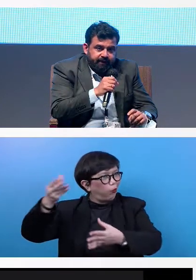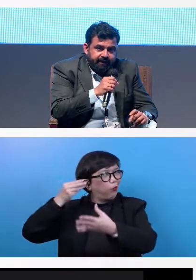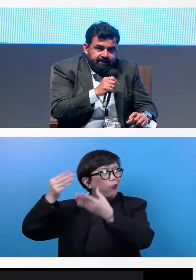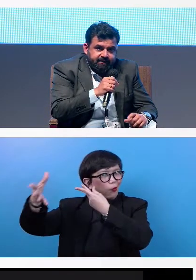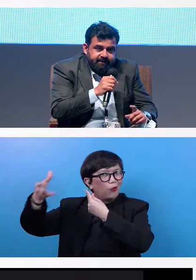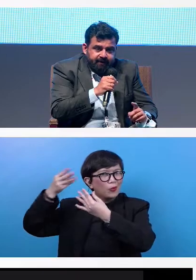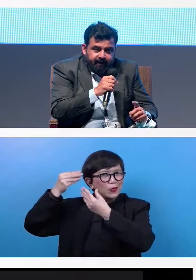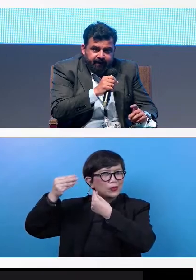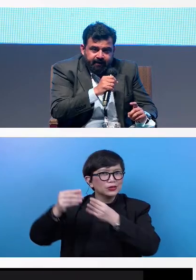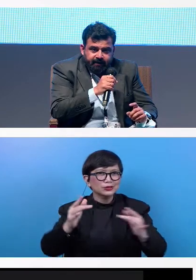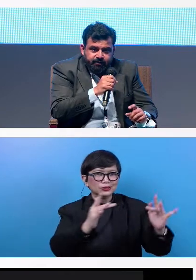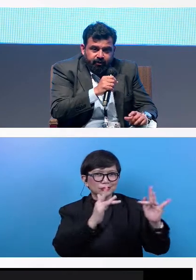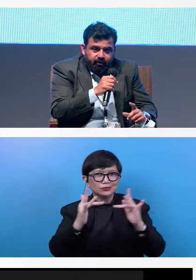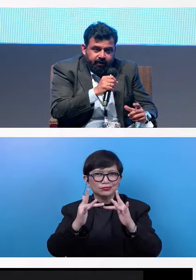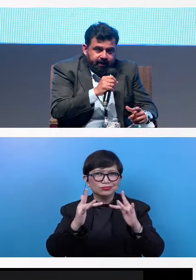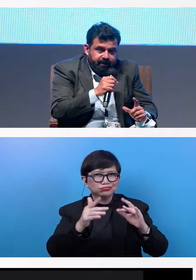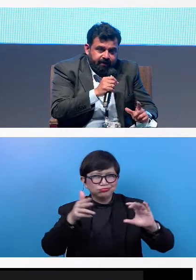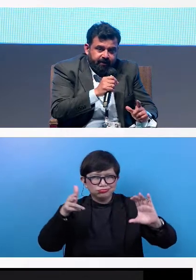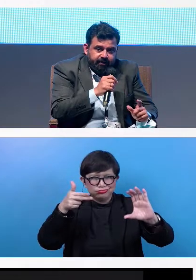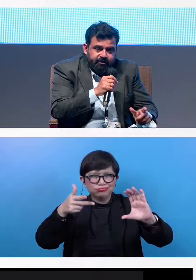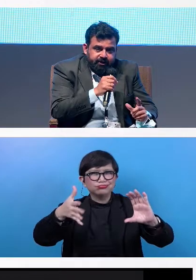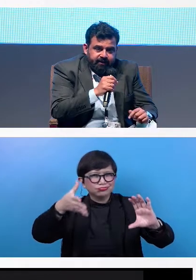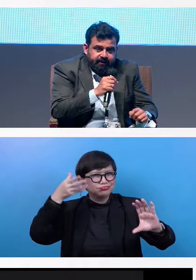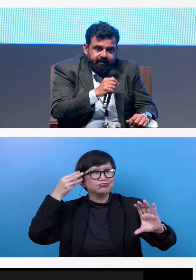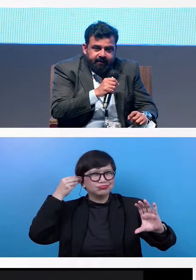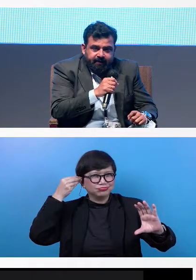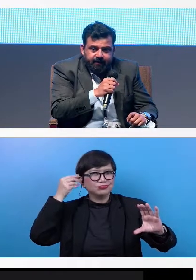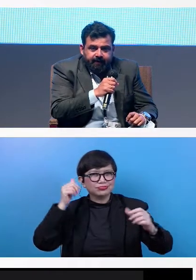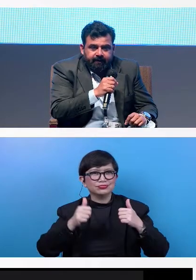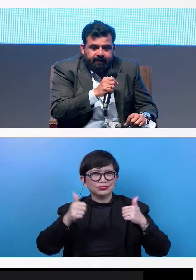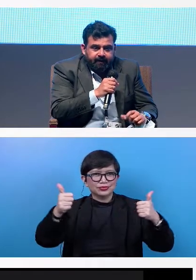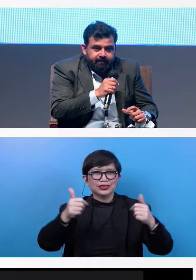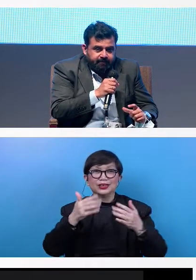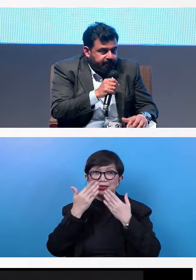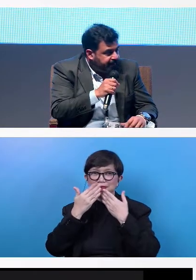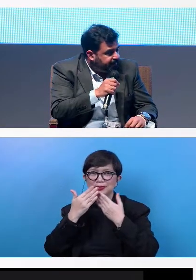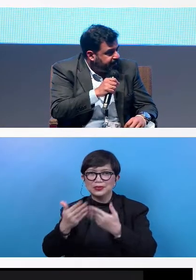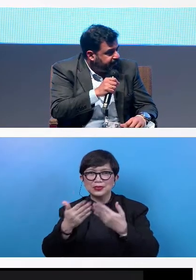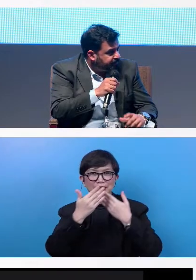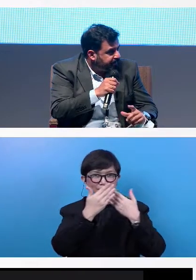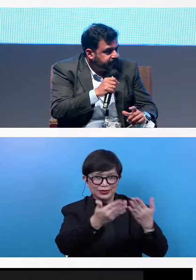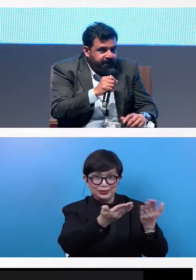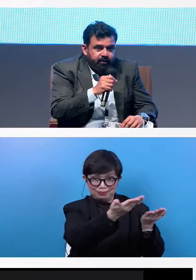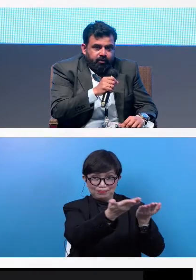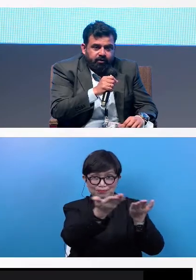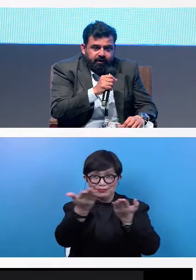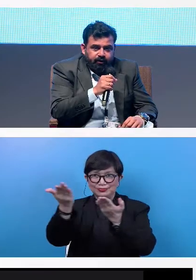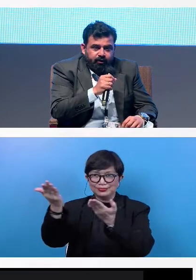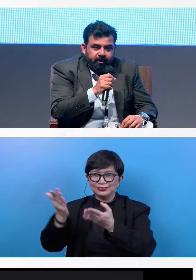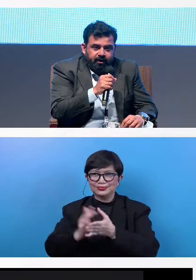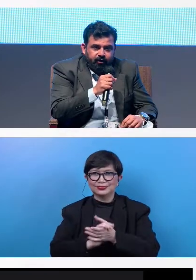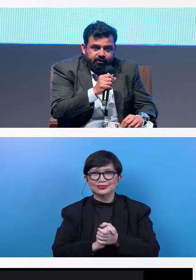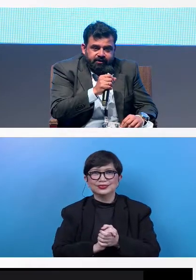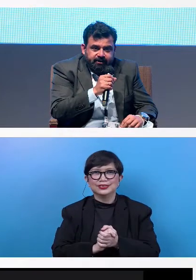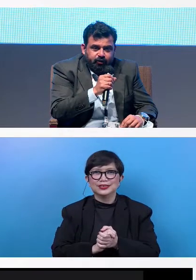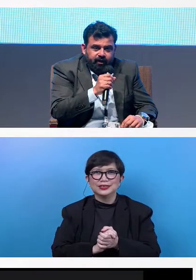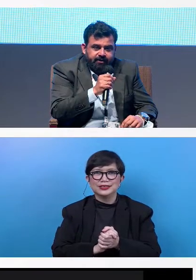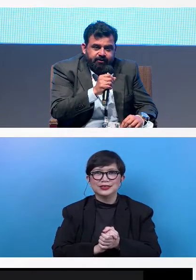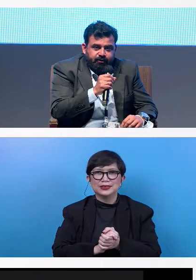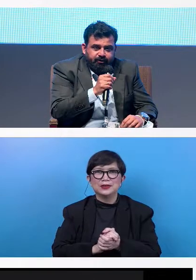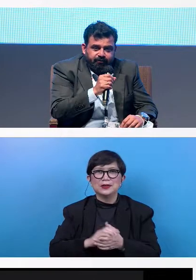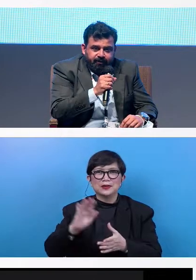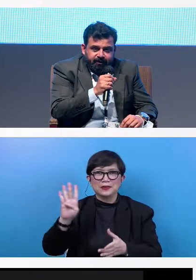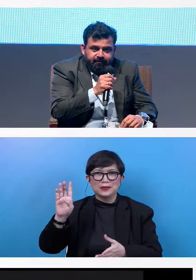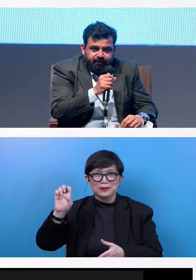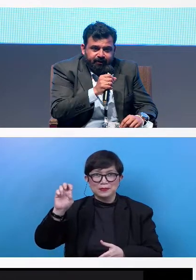to Liz and Sean and Ranjit and Ben. I guess, Ben, you are in your early hours in the